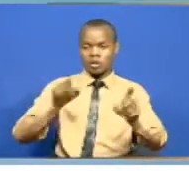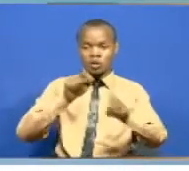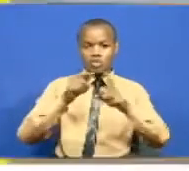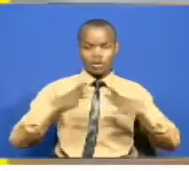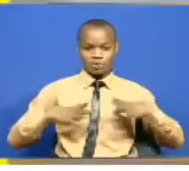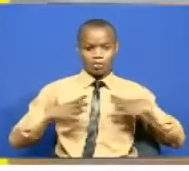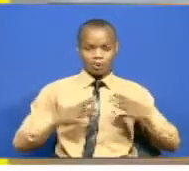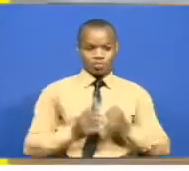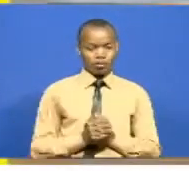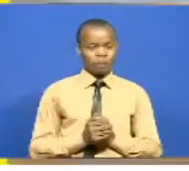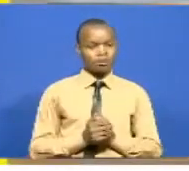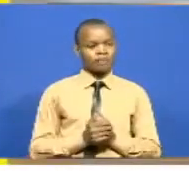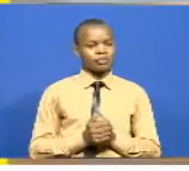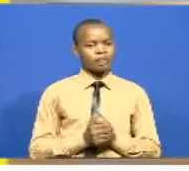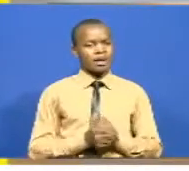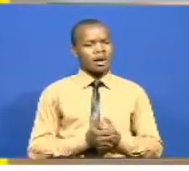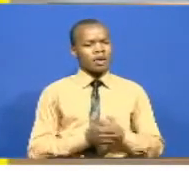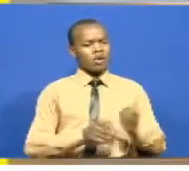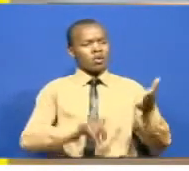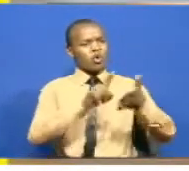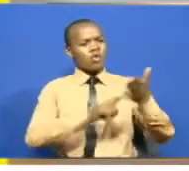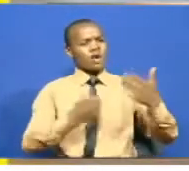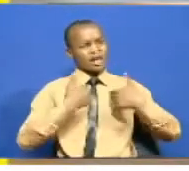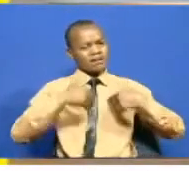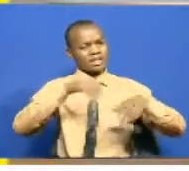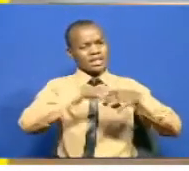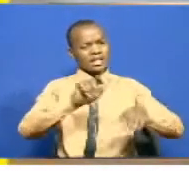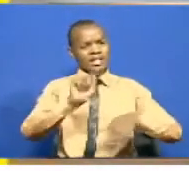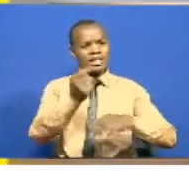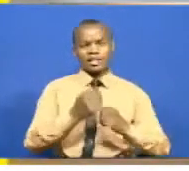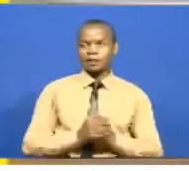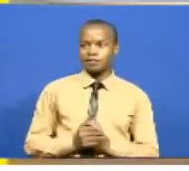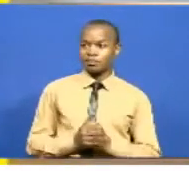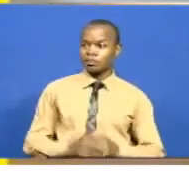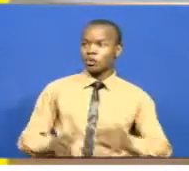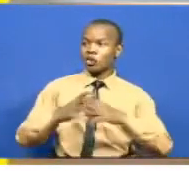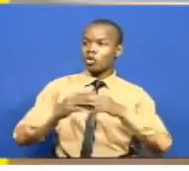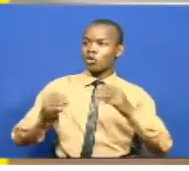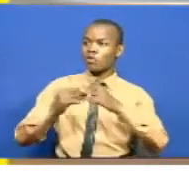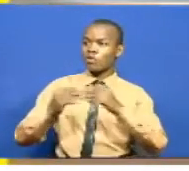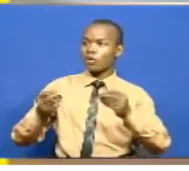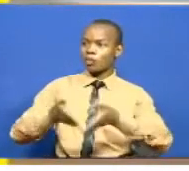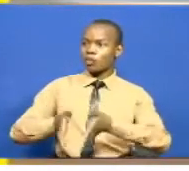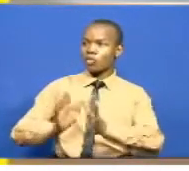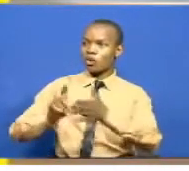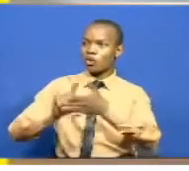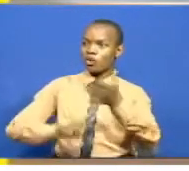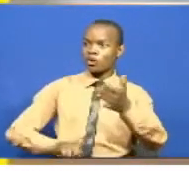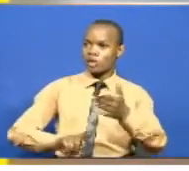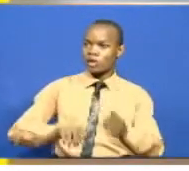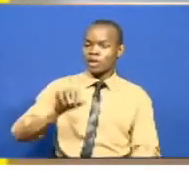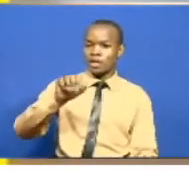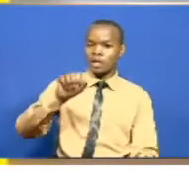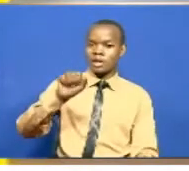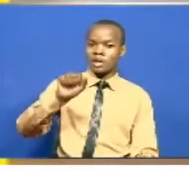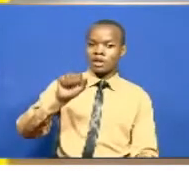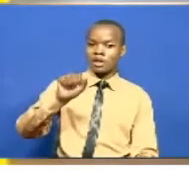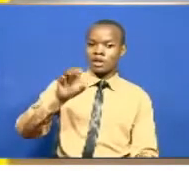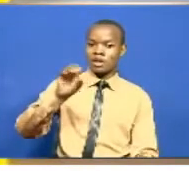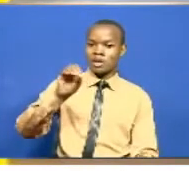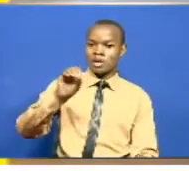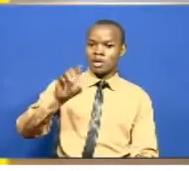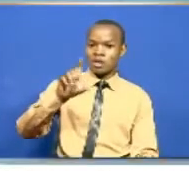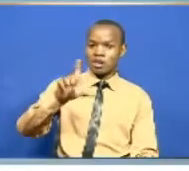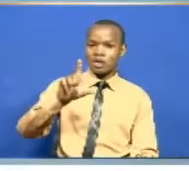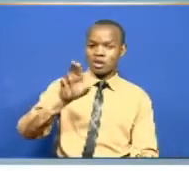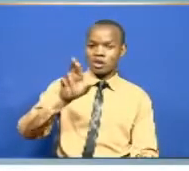these that are available for Kenyans? Yes, primarily most comfortable option is always been seen as in solar, where solar energy and